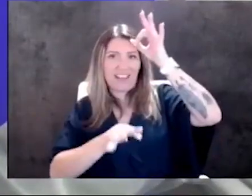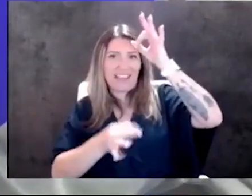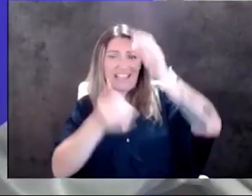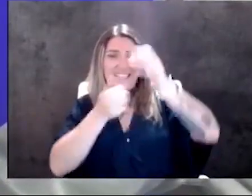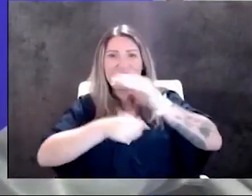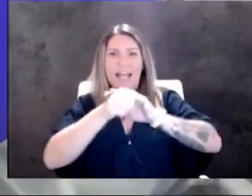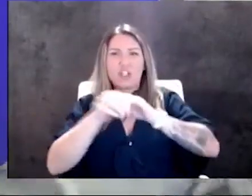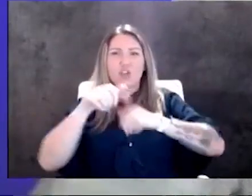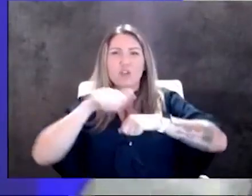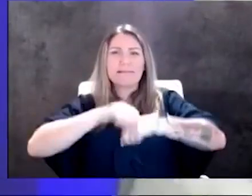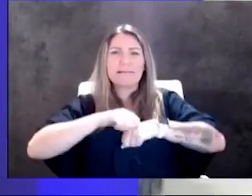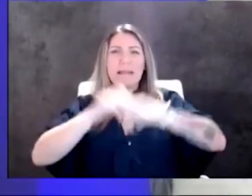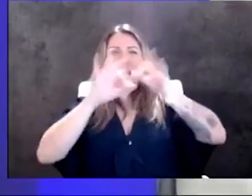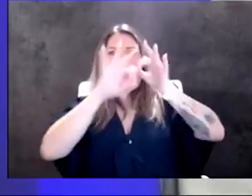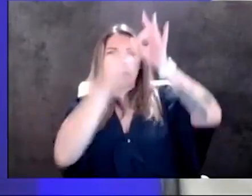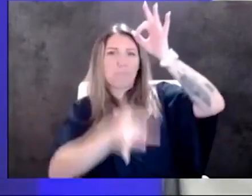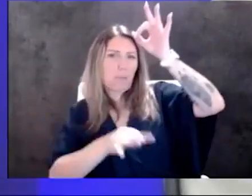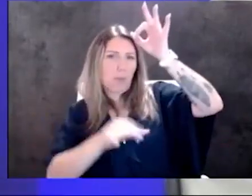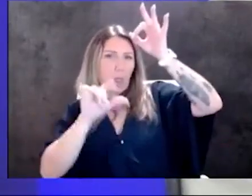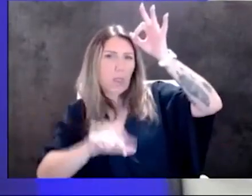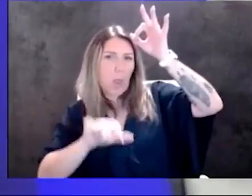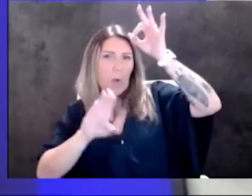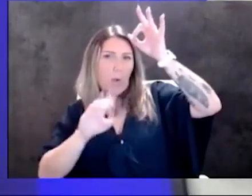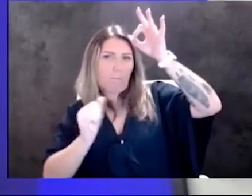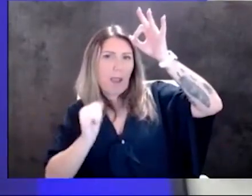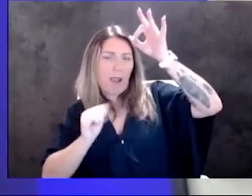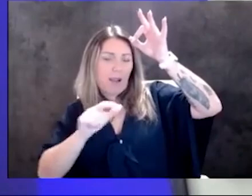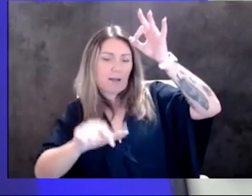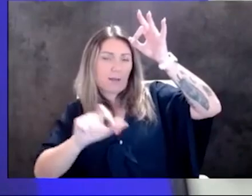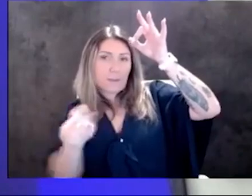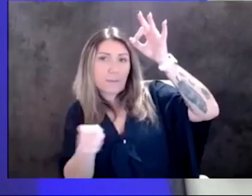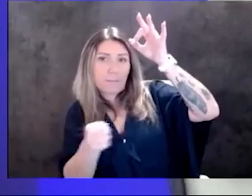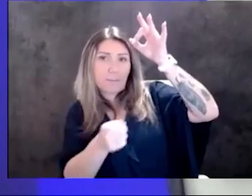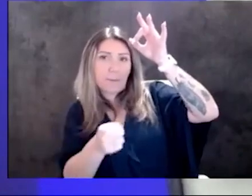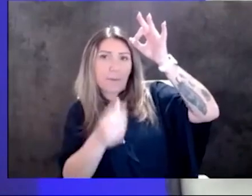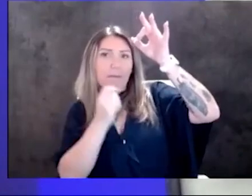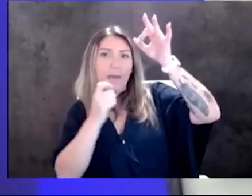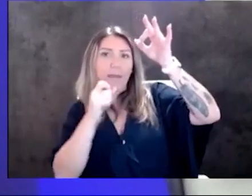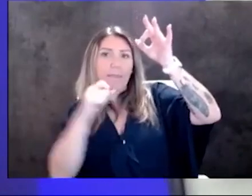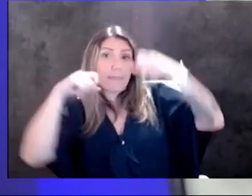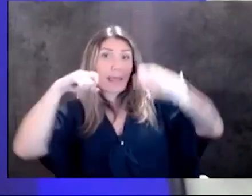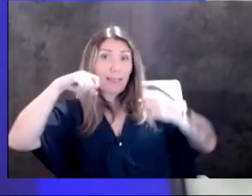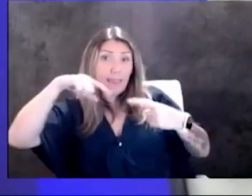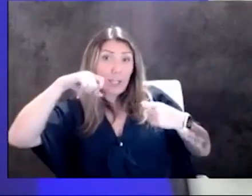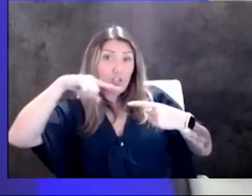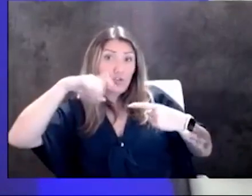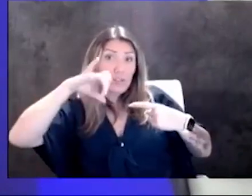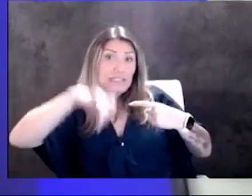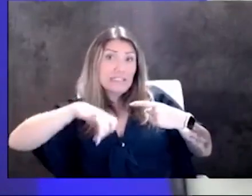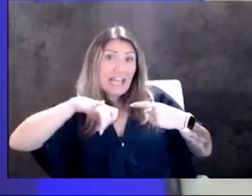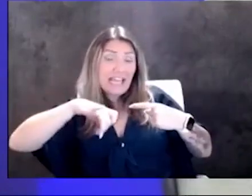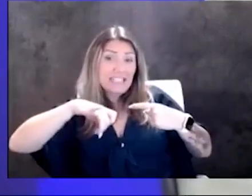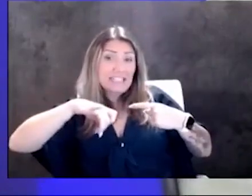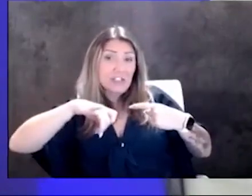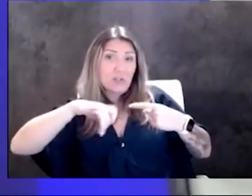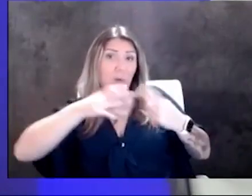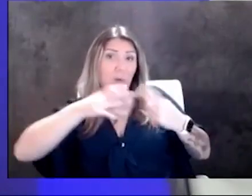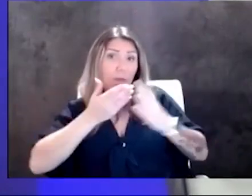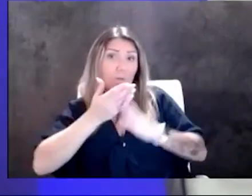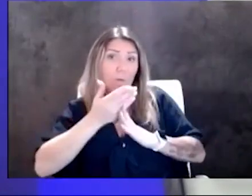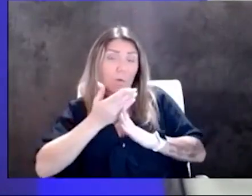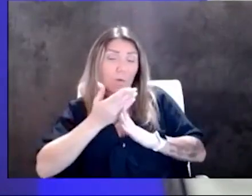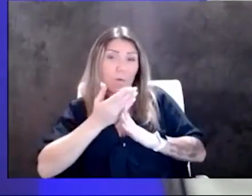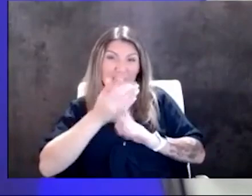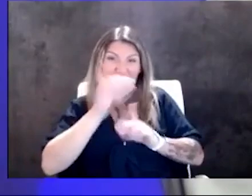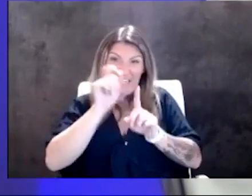in the lower back. The electrodes that actually stimulate the spinal cord, those are actually placed percutaneously through needles that are kind of threaded